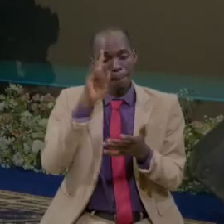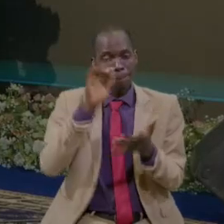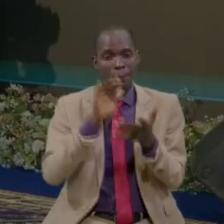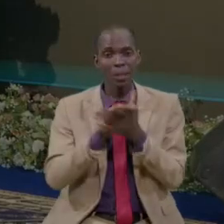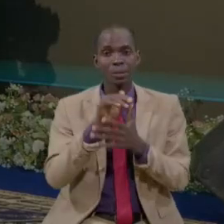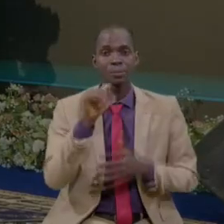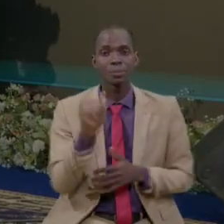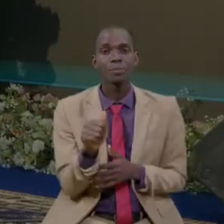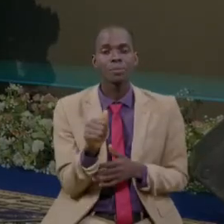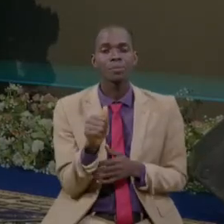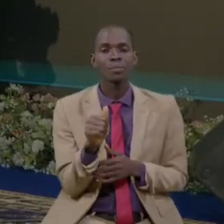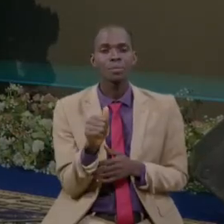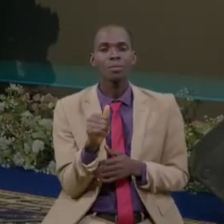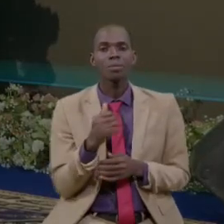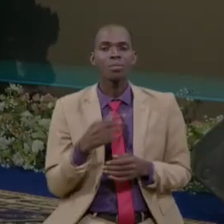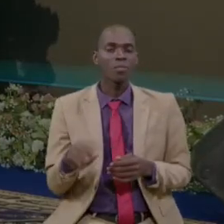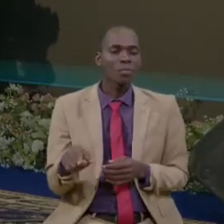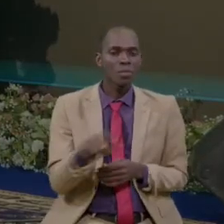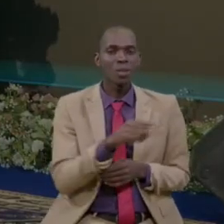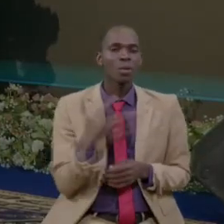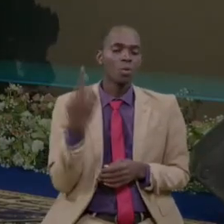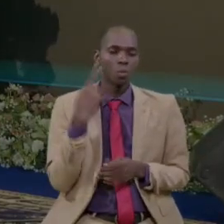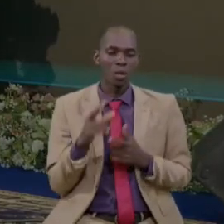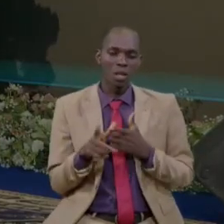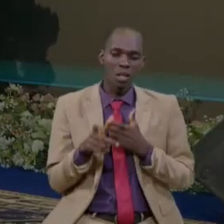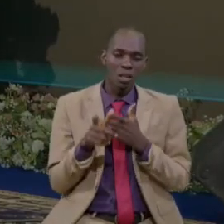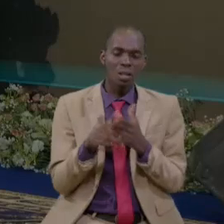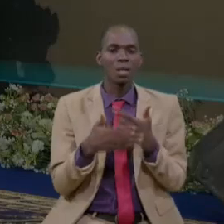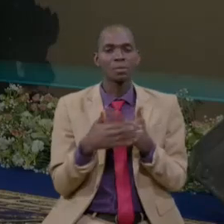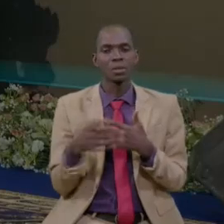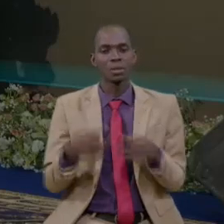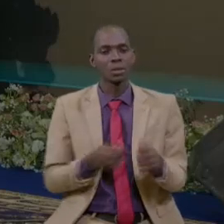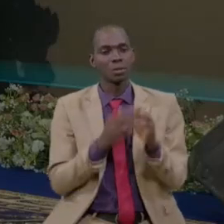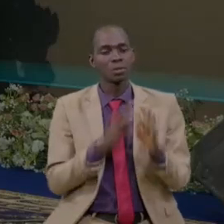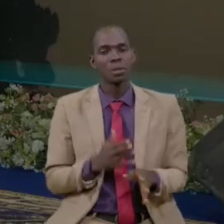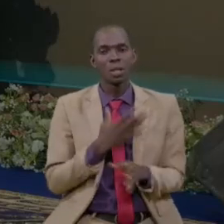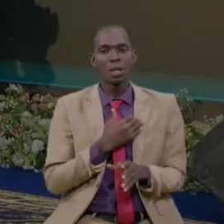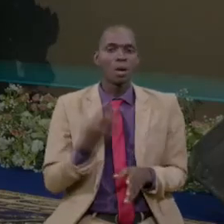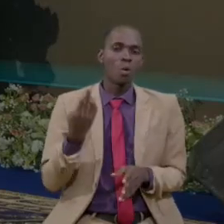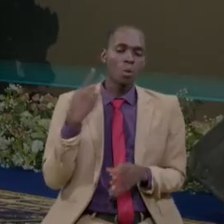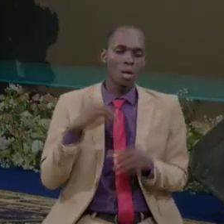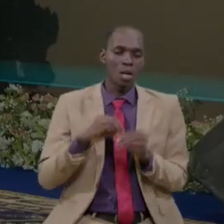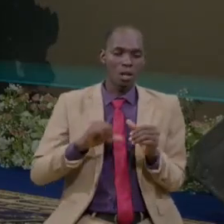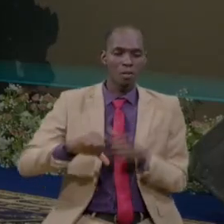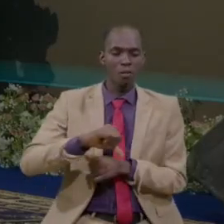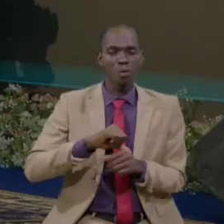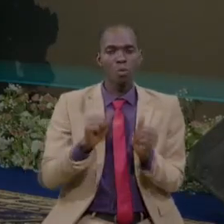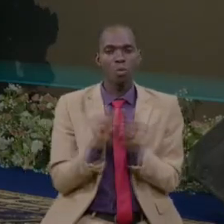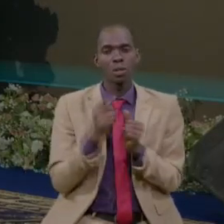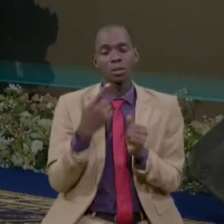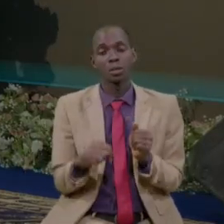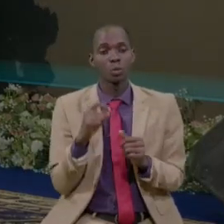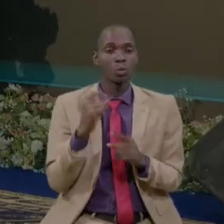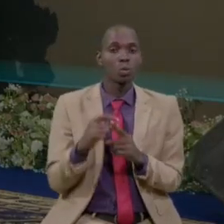running after them. They were running after the apostles, and they were in fellowship with the word, and fellowship in